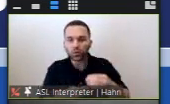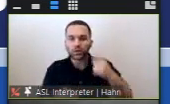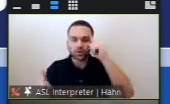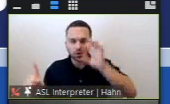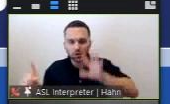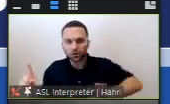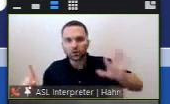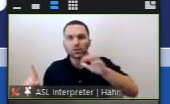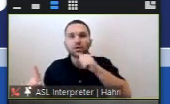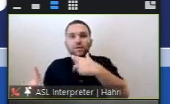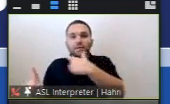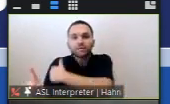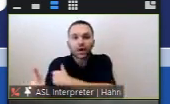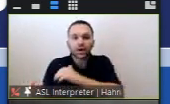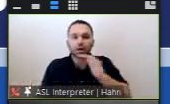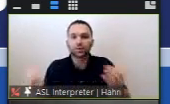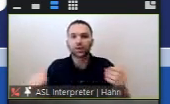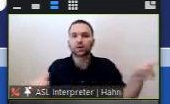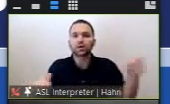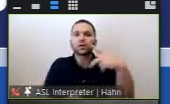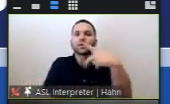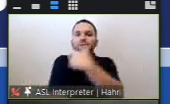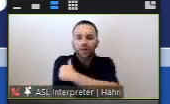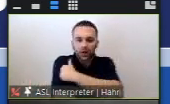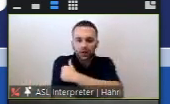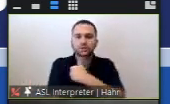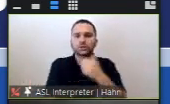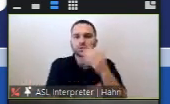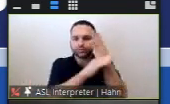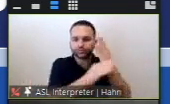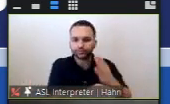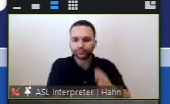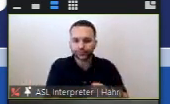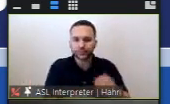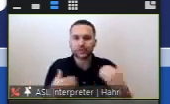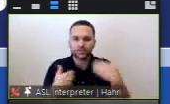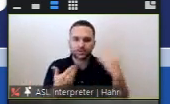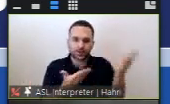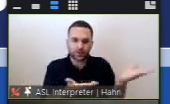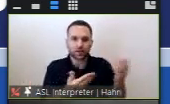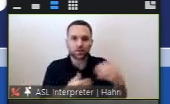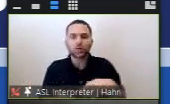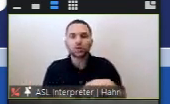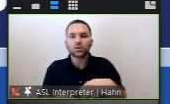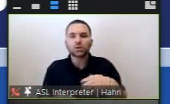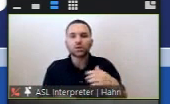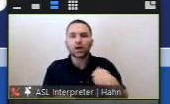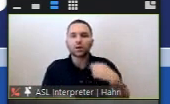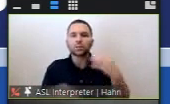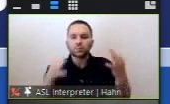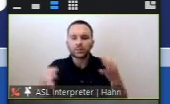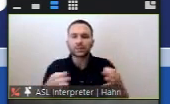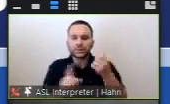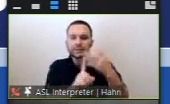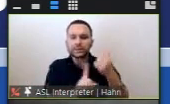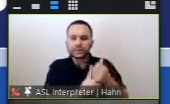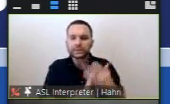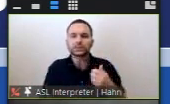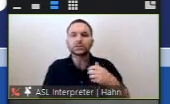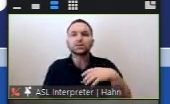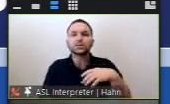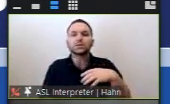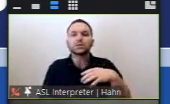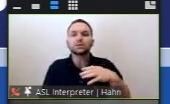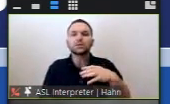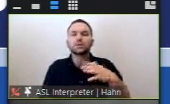people versus vaccinated people that we're showing you here. As we get more into these graphics, though, I want to explain some of the limitations of